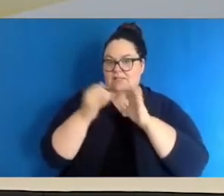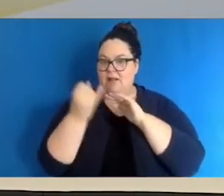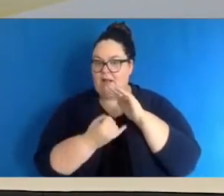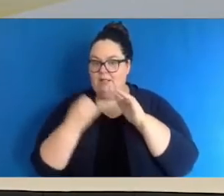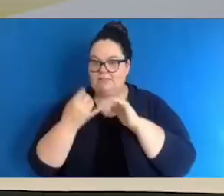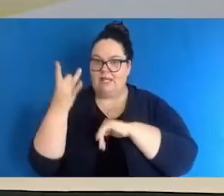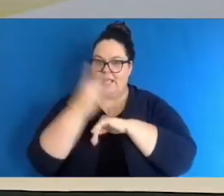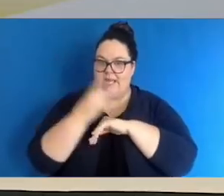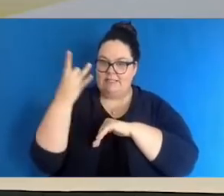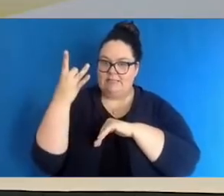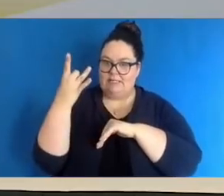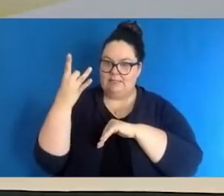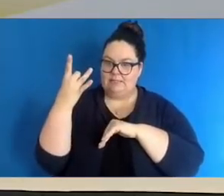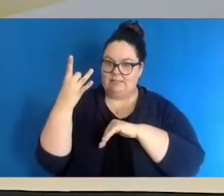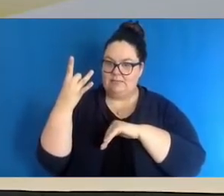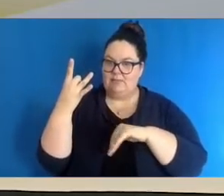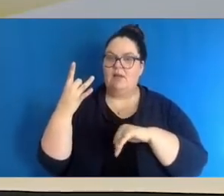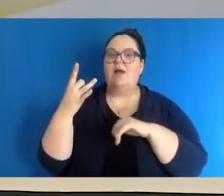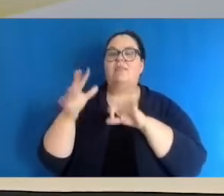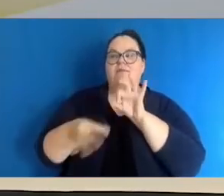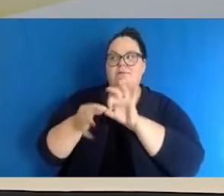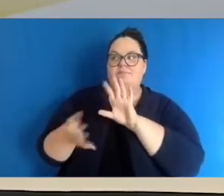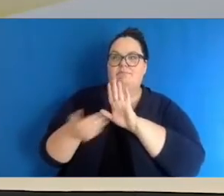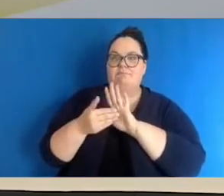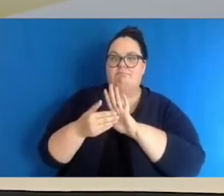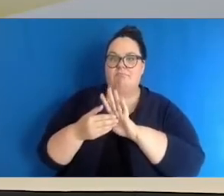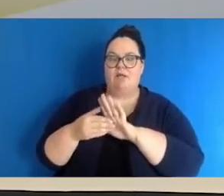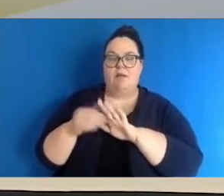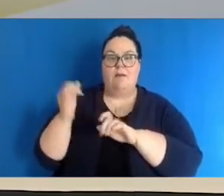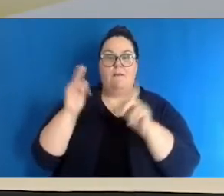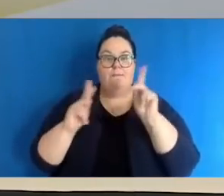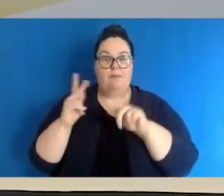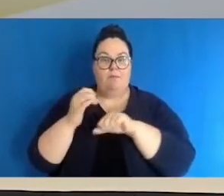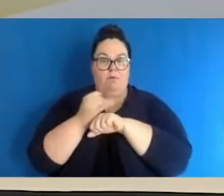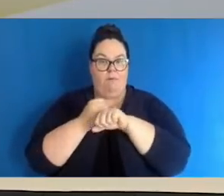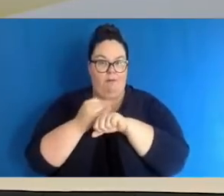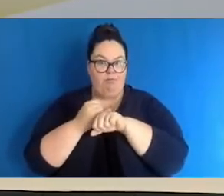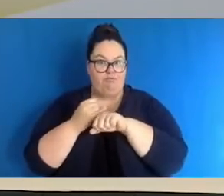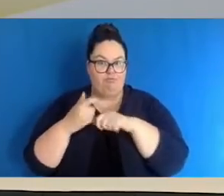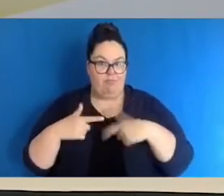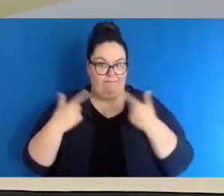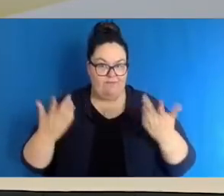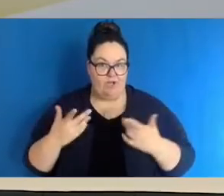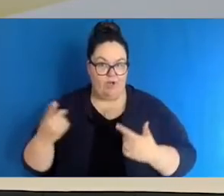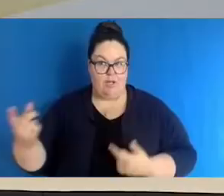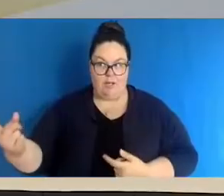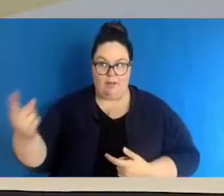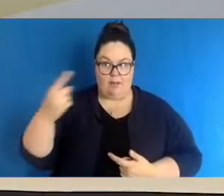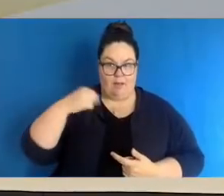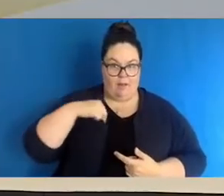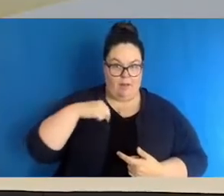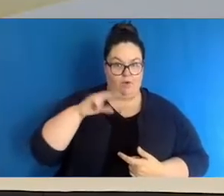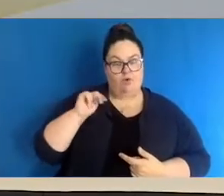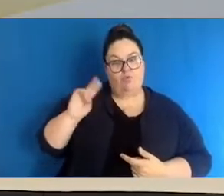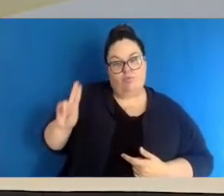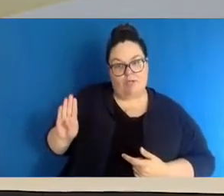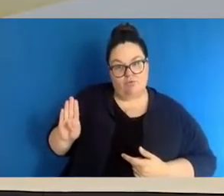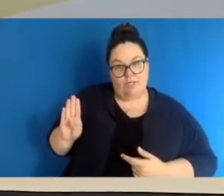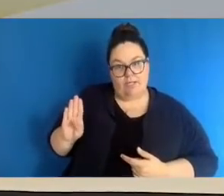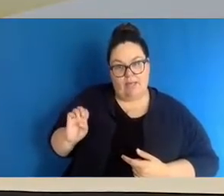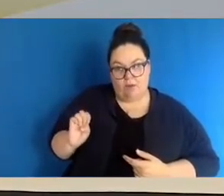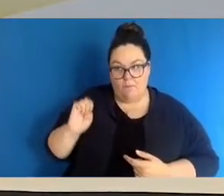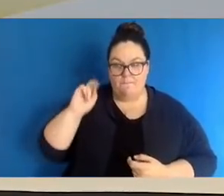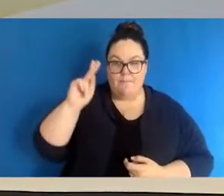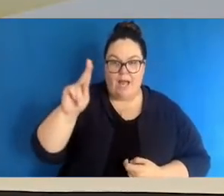8 days and get tested again. Islanders who travel to New Brunswick and come back who are not vaccinated also have